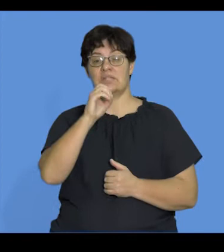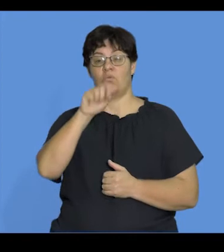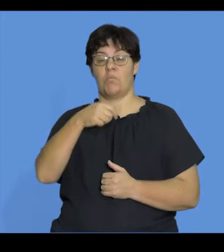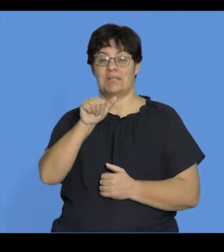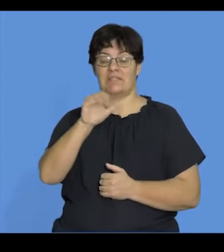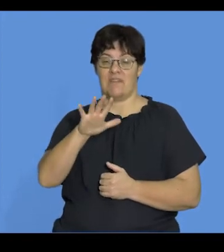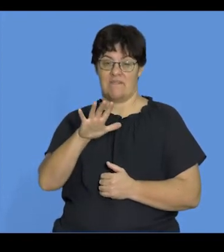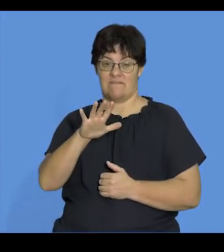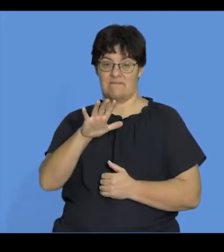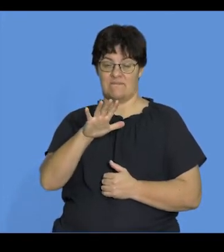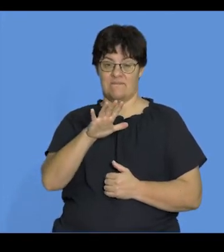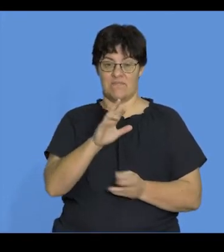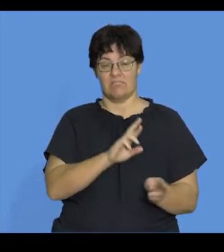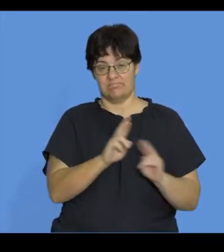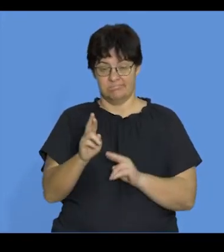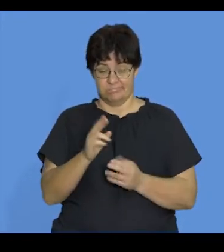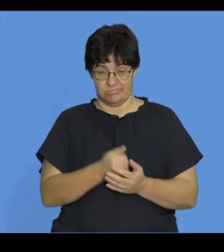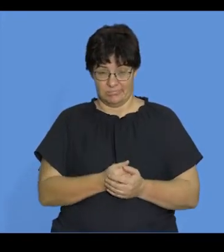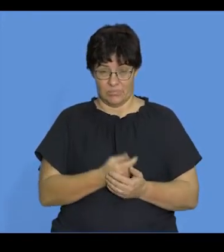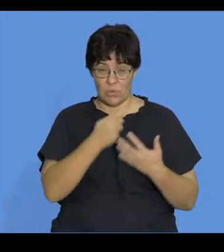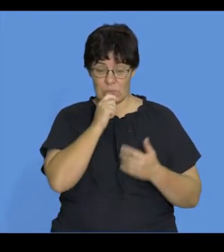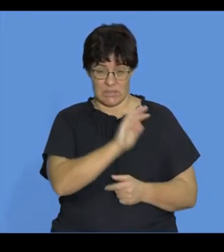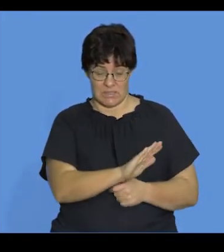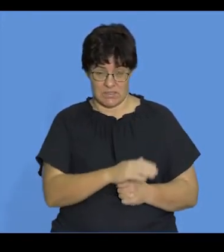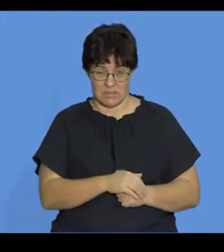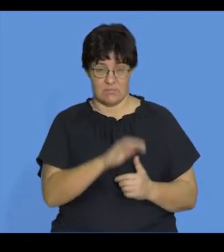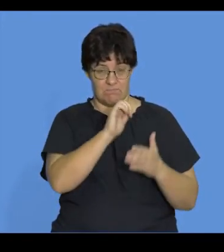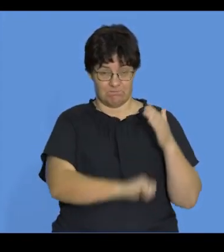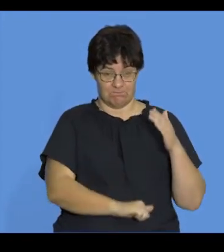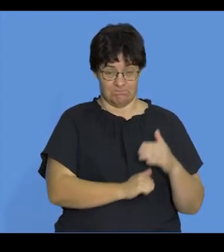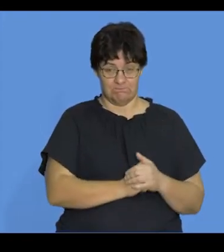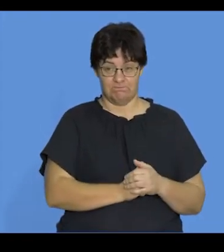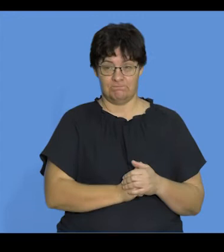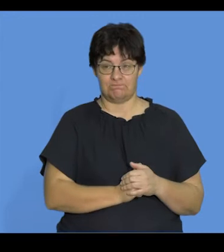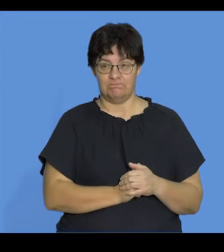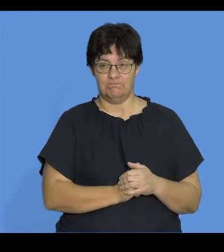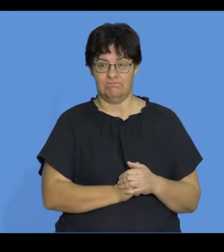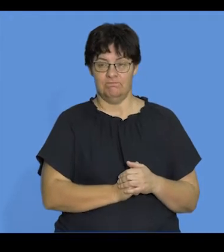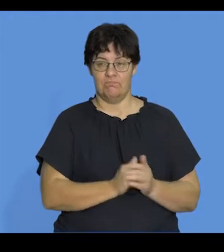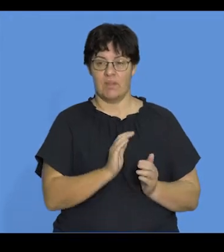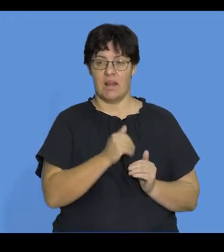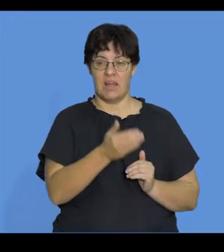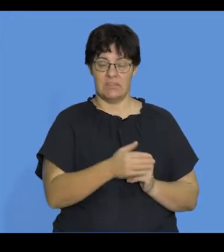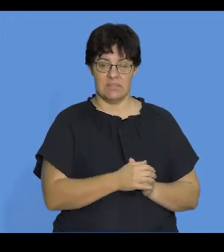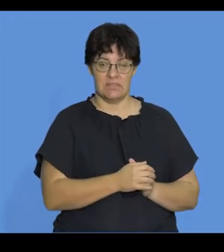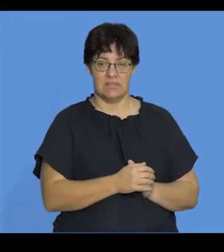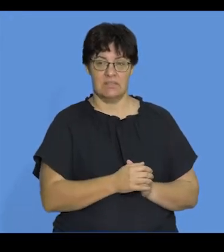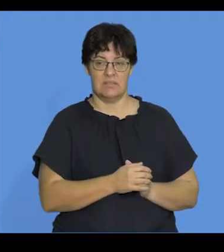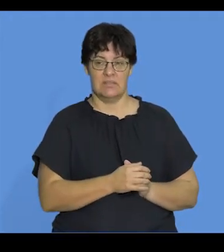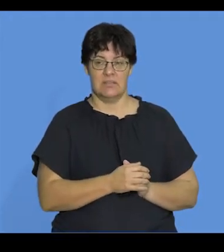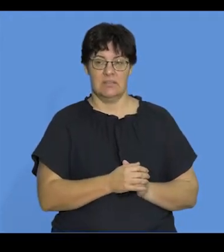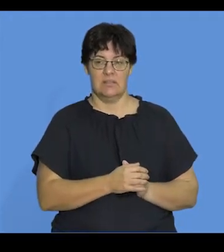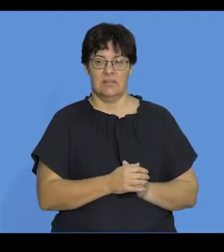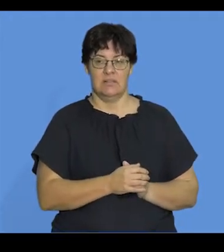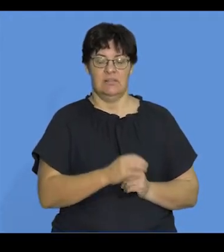only 0.65 of it reacted, okay? We need to subtract that. 0.65. So how much is